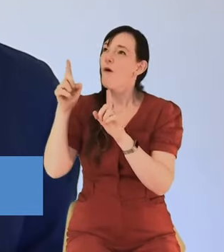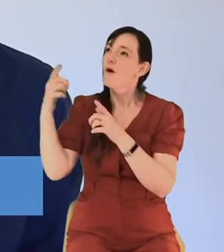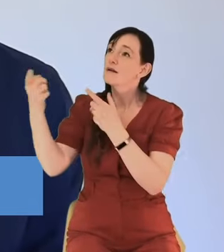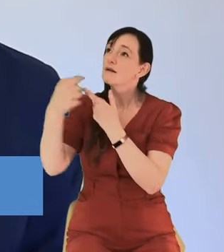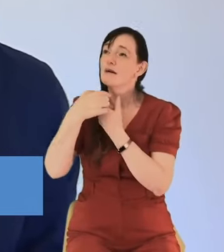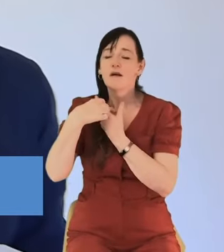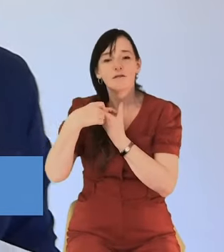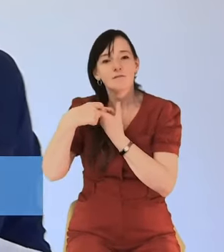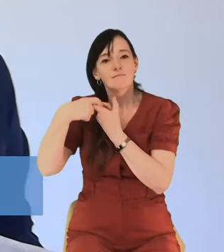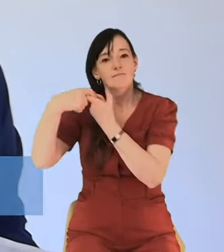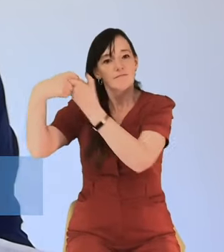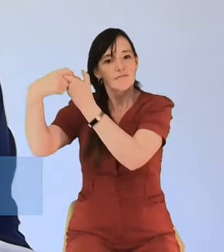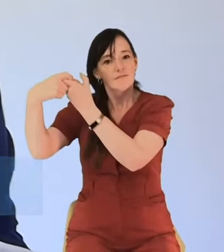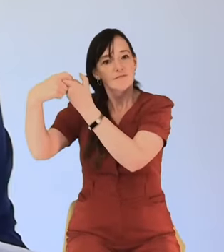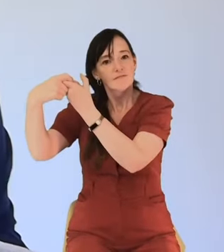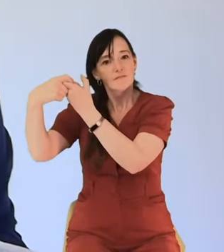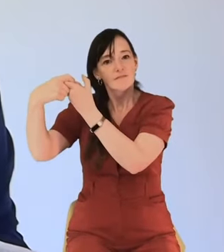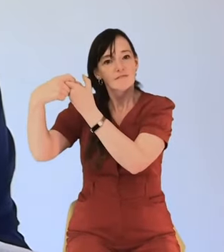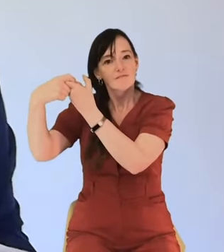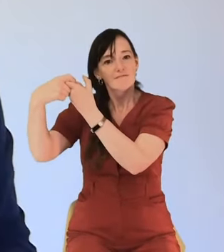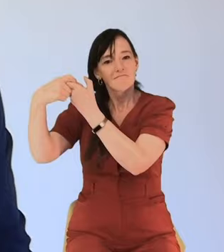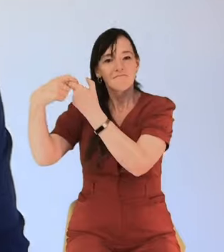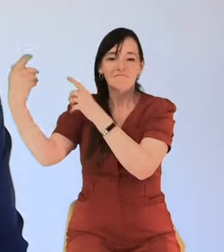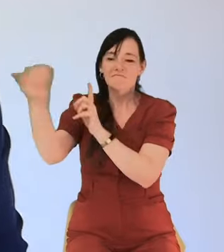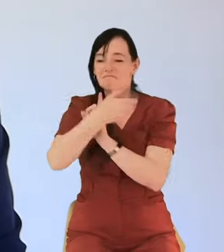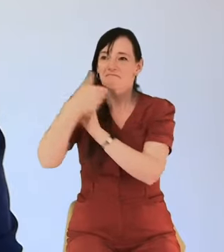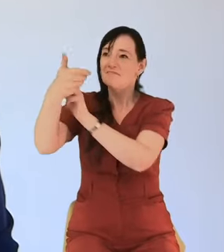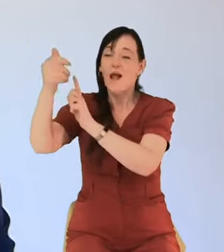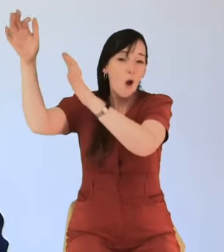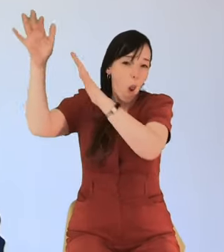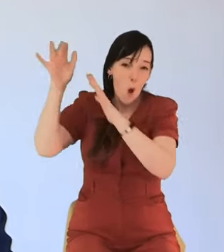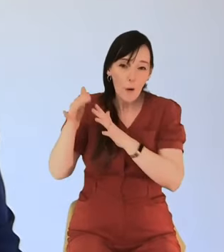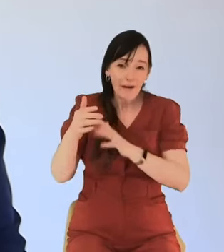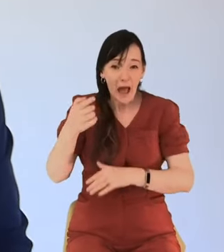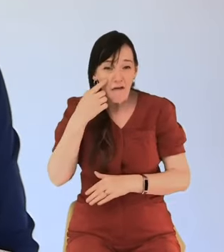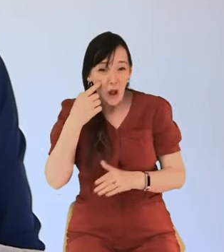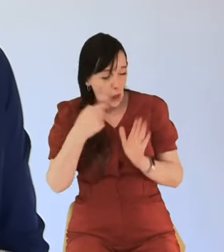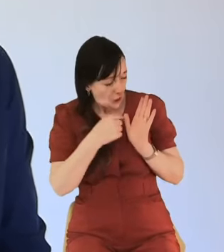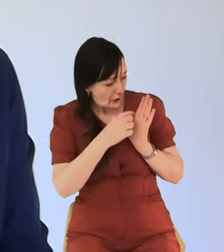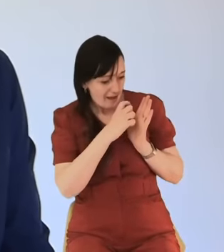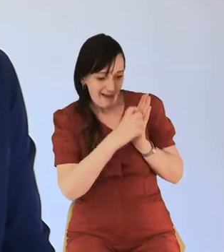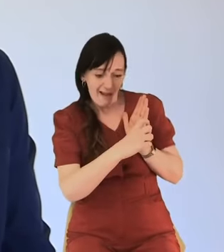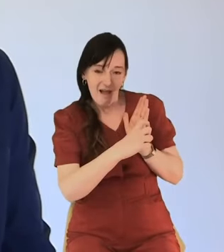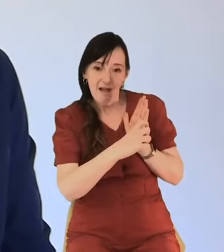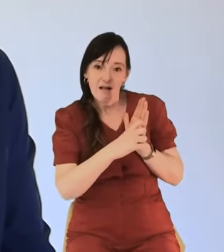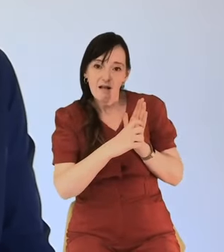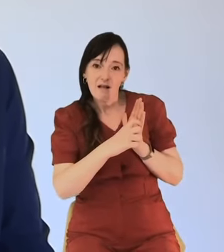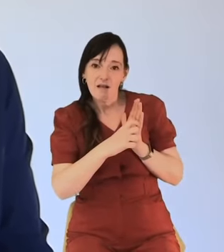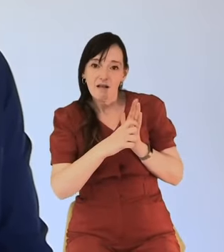you for glory. In these verses, look who the hero